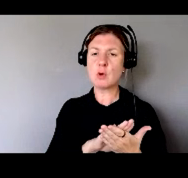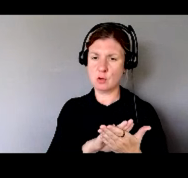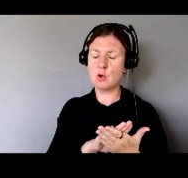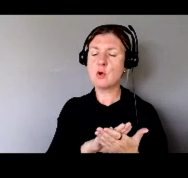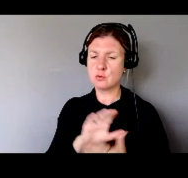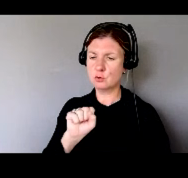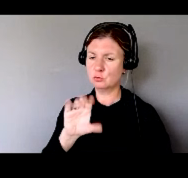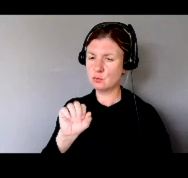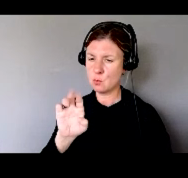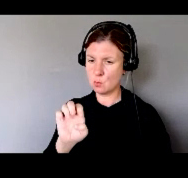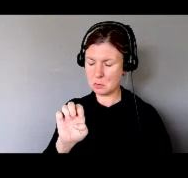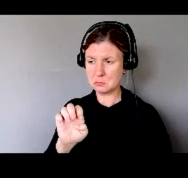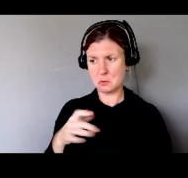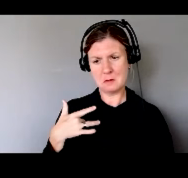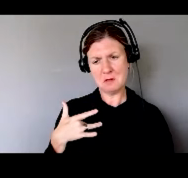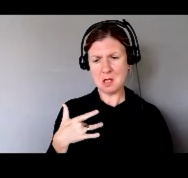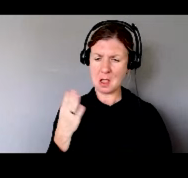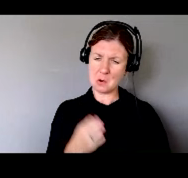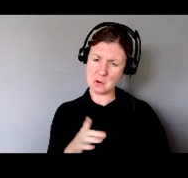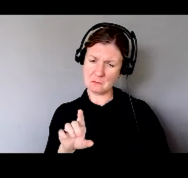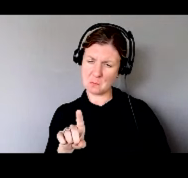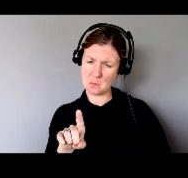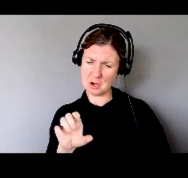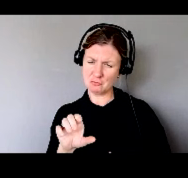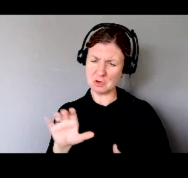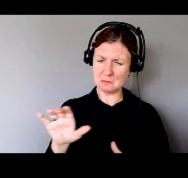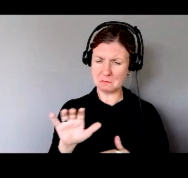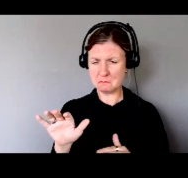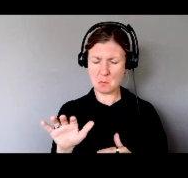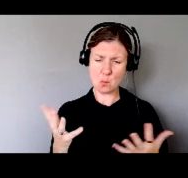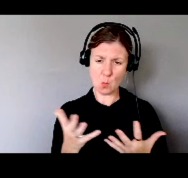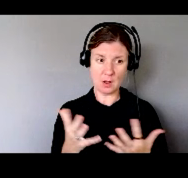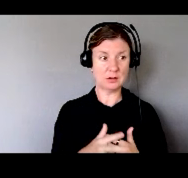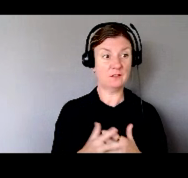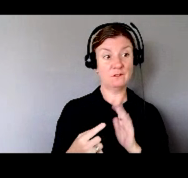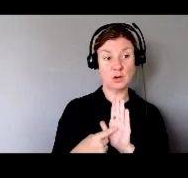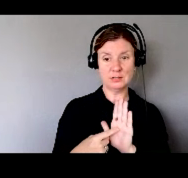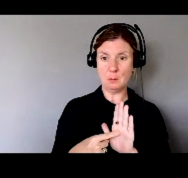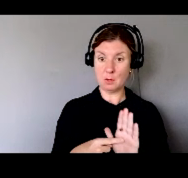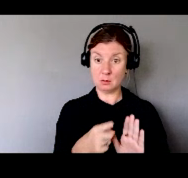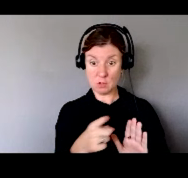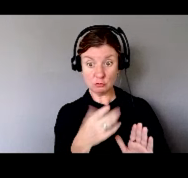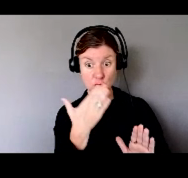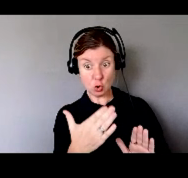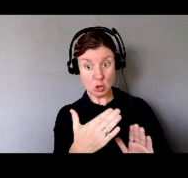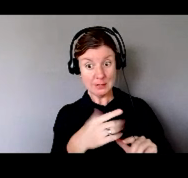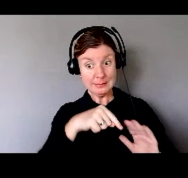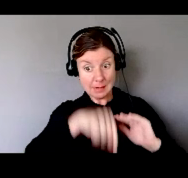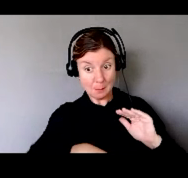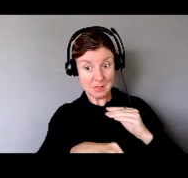eligibility criteria, how thoroughly applicants respond to the questions, and